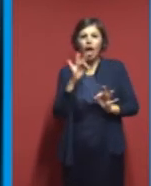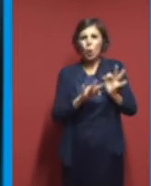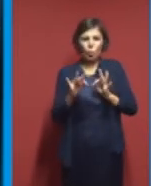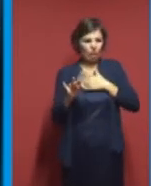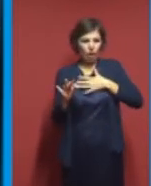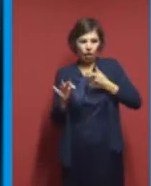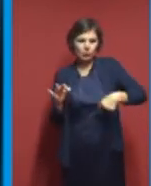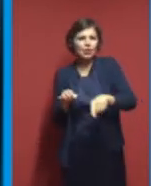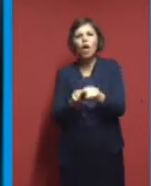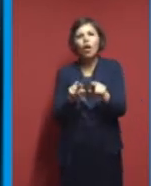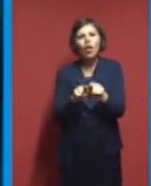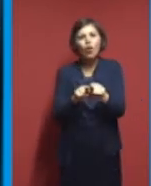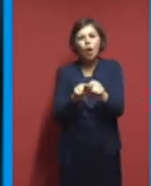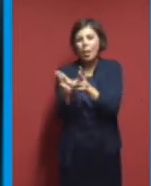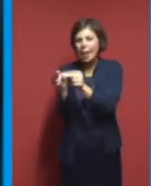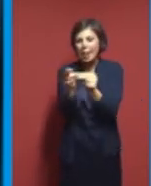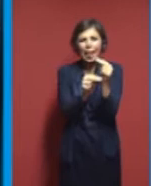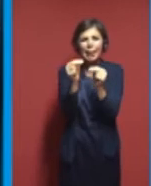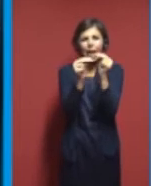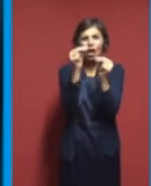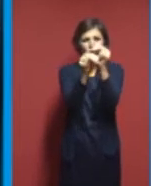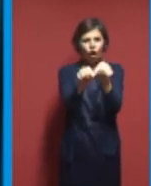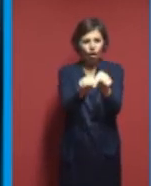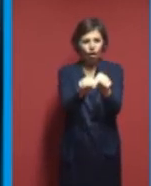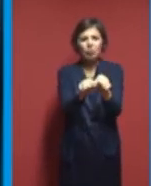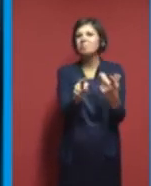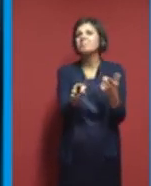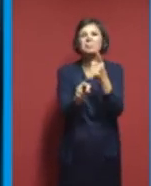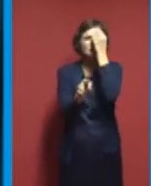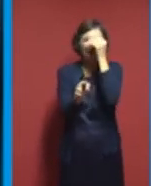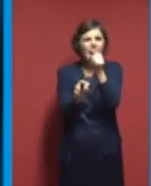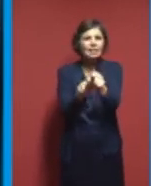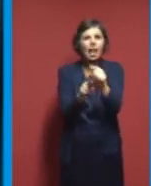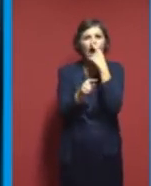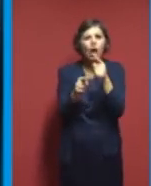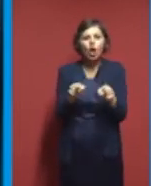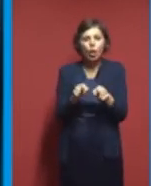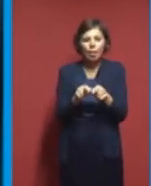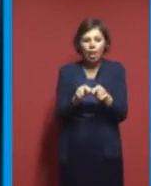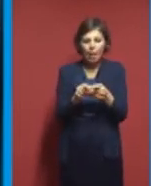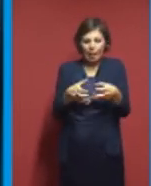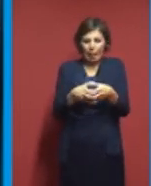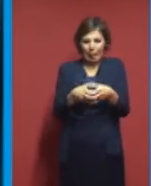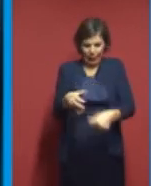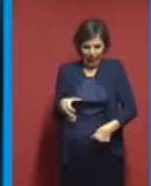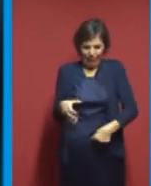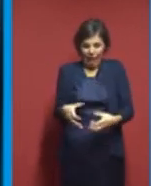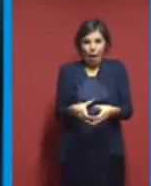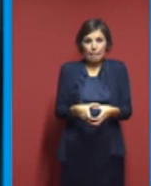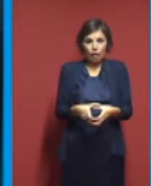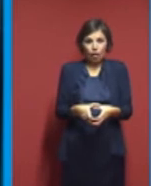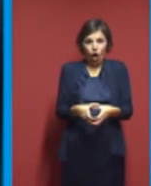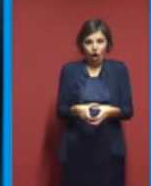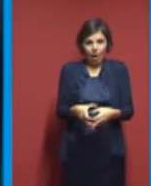blocks. And in fact, if you think about your own baby picture, I mean, we all looked like this at one point, that we started out